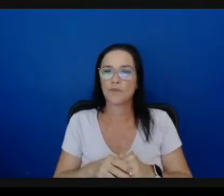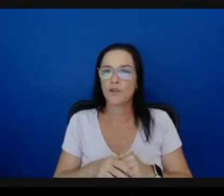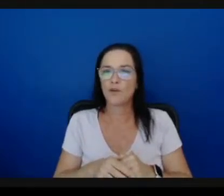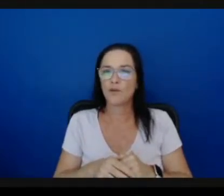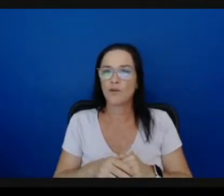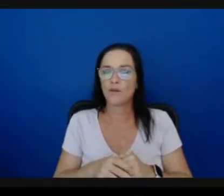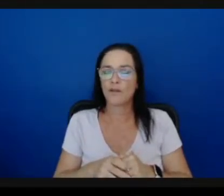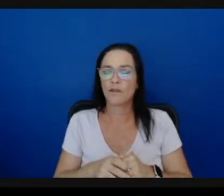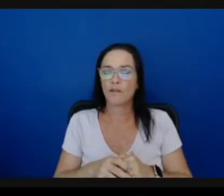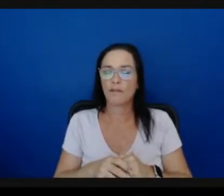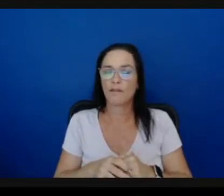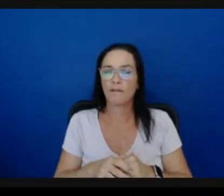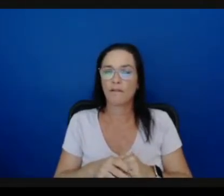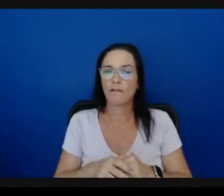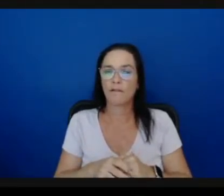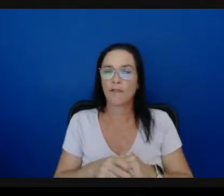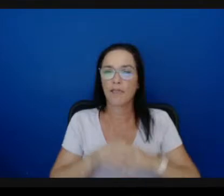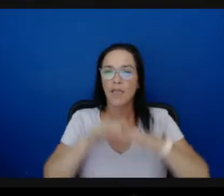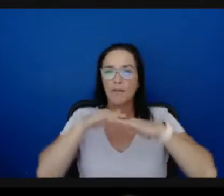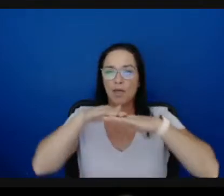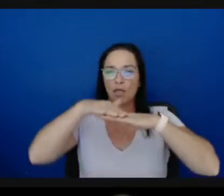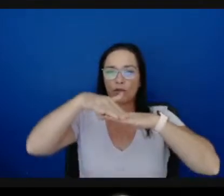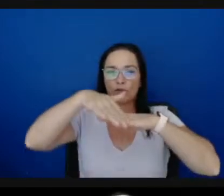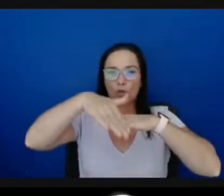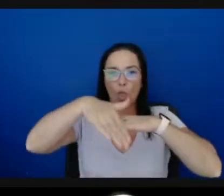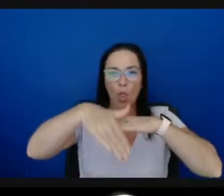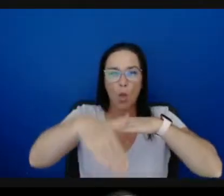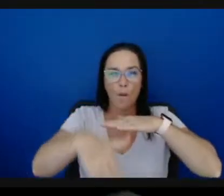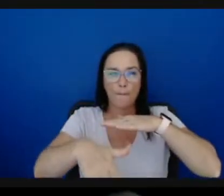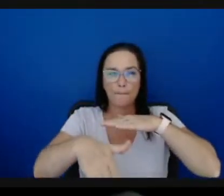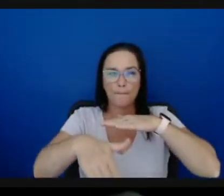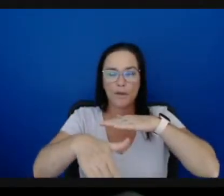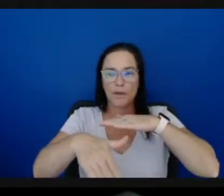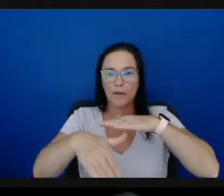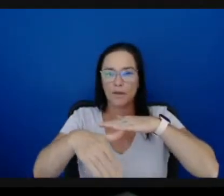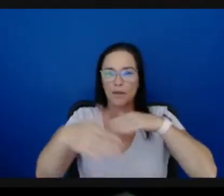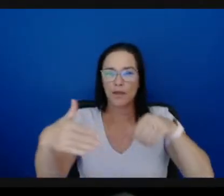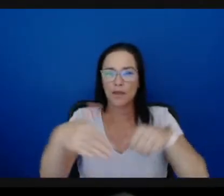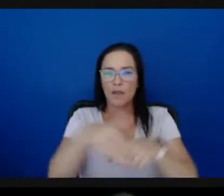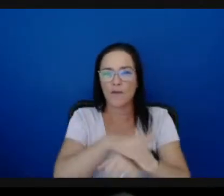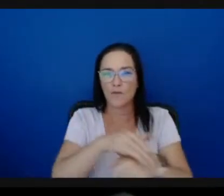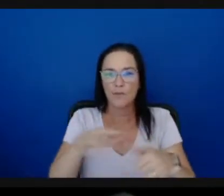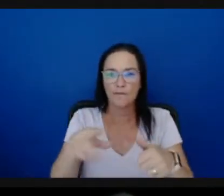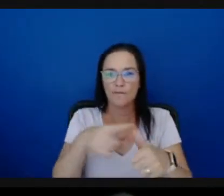came down a very severe slope, covering the first